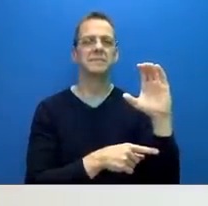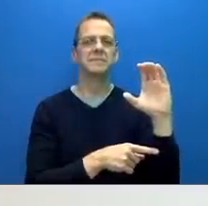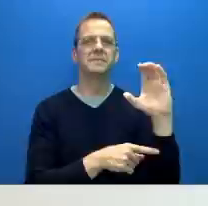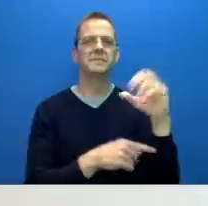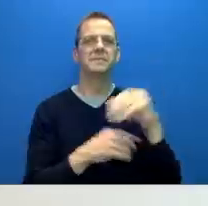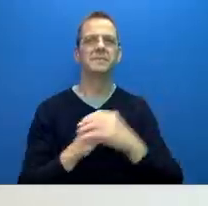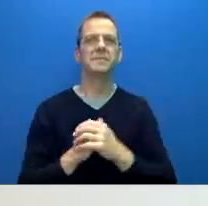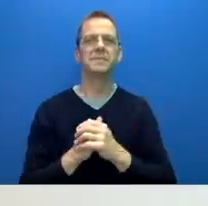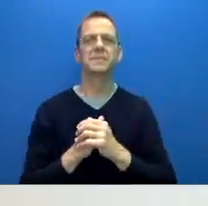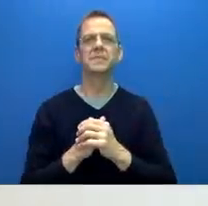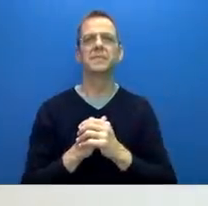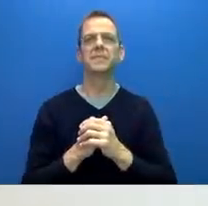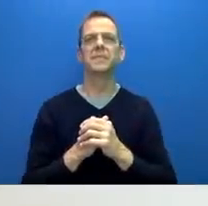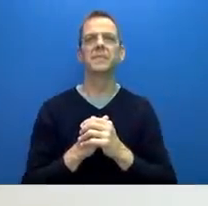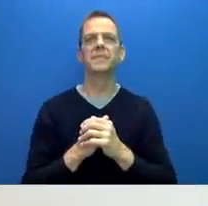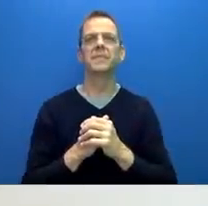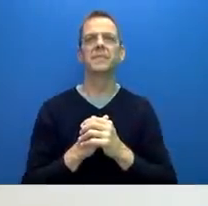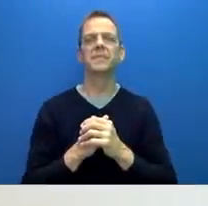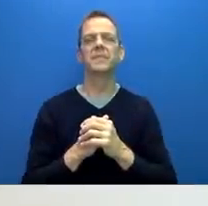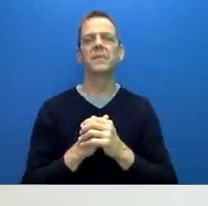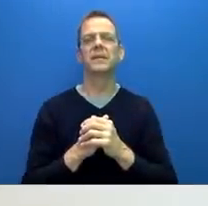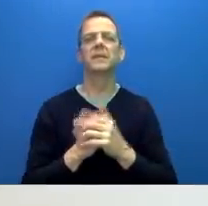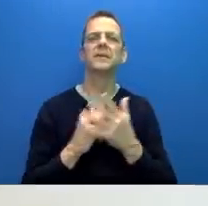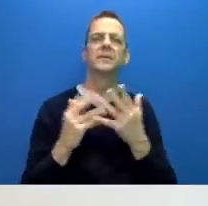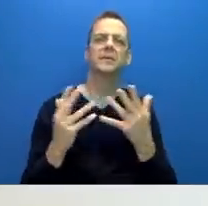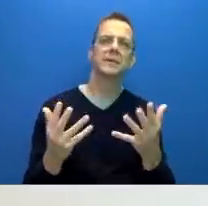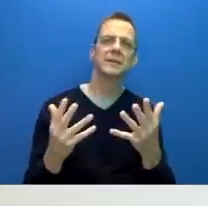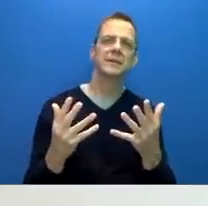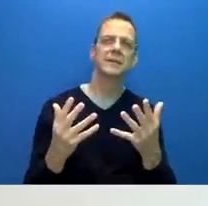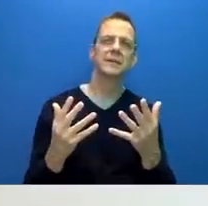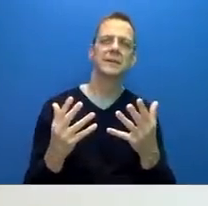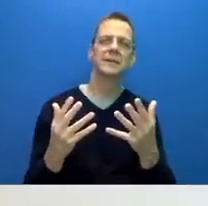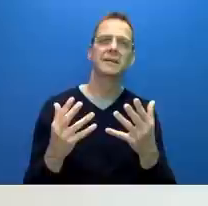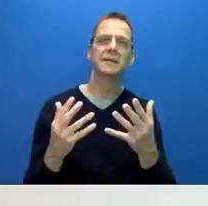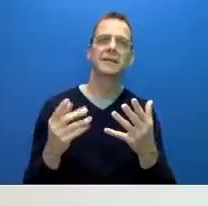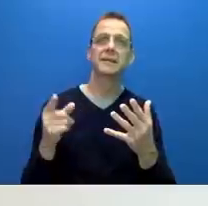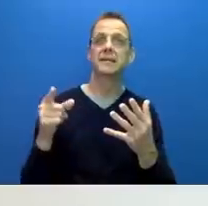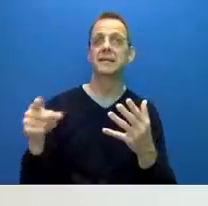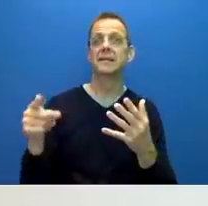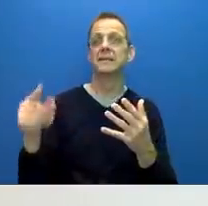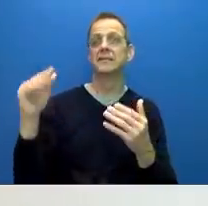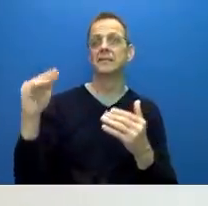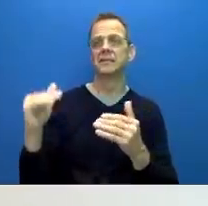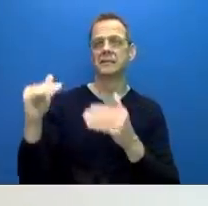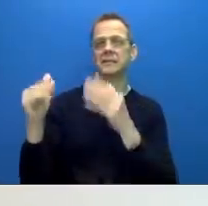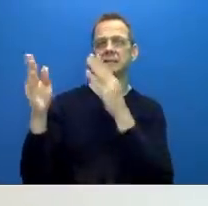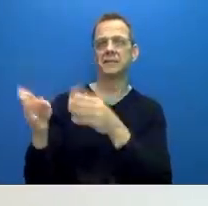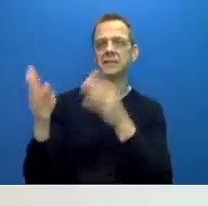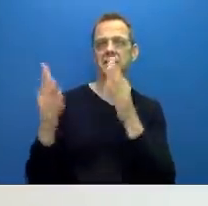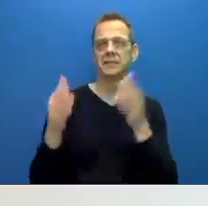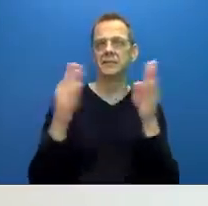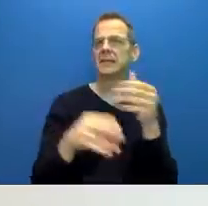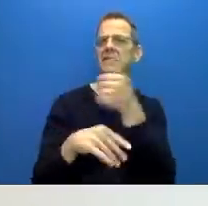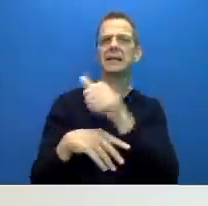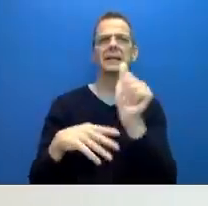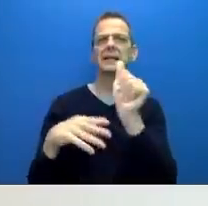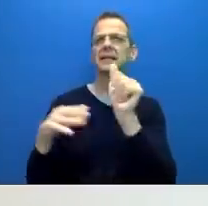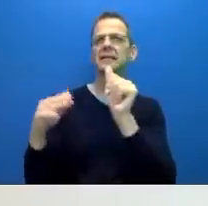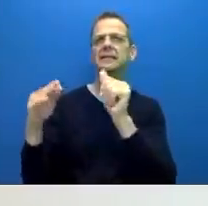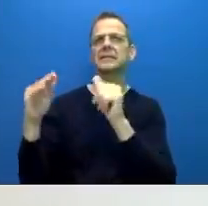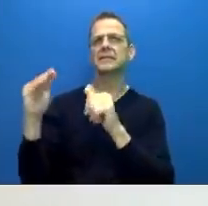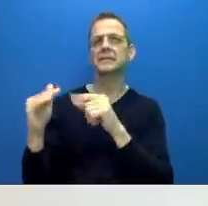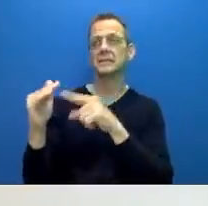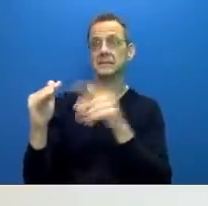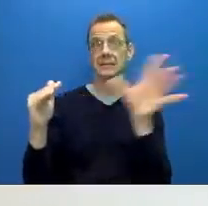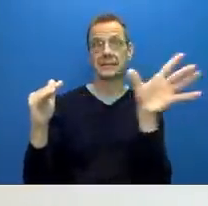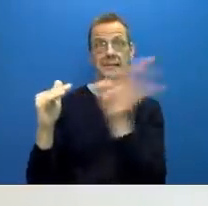child's risk of having MIS-C or severe illness with COVID-19 is relatively low. However, on